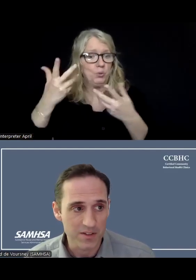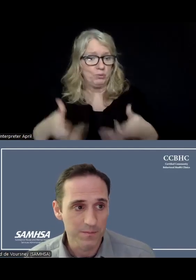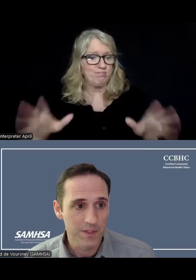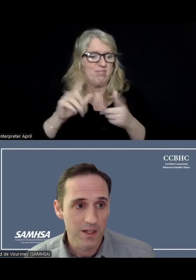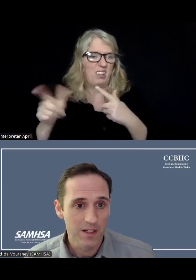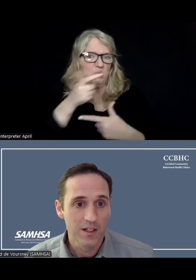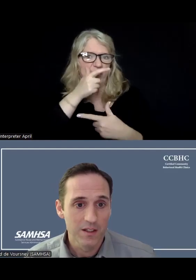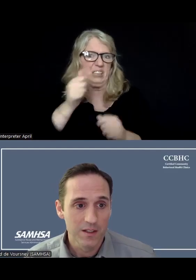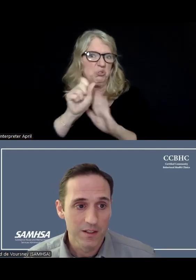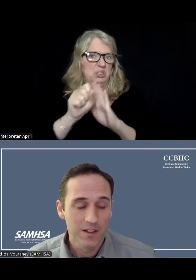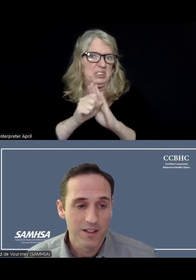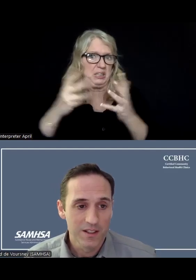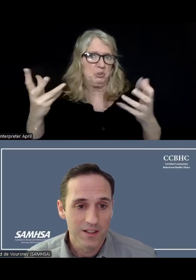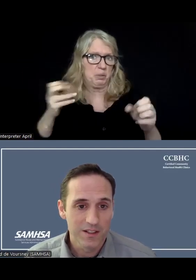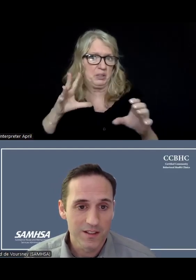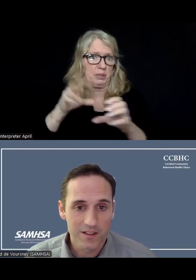slide, please.